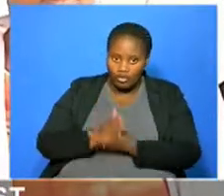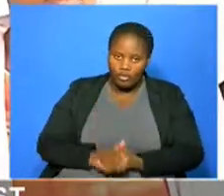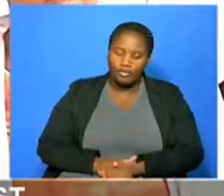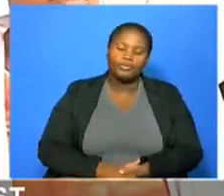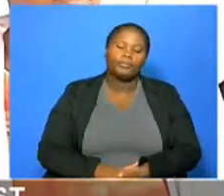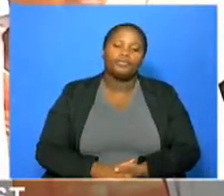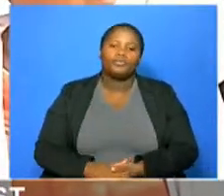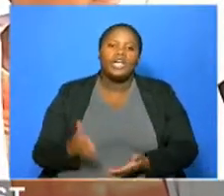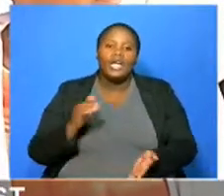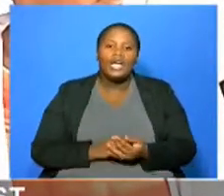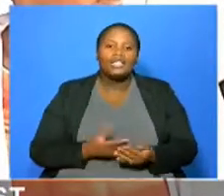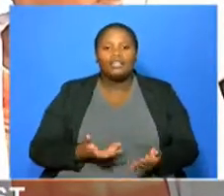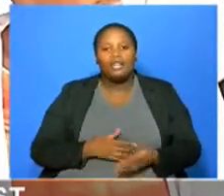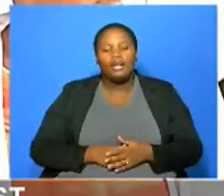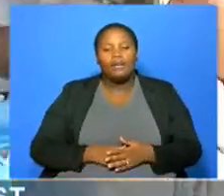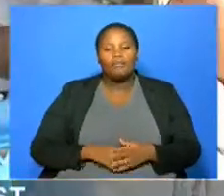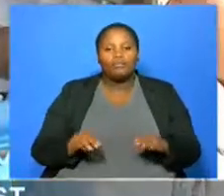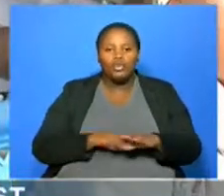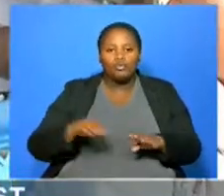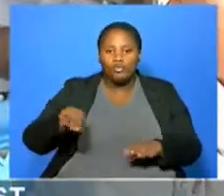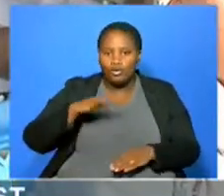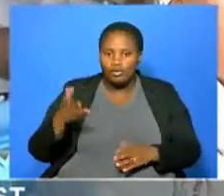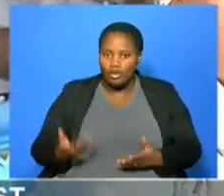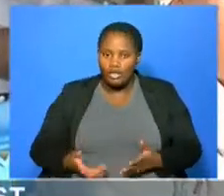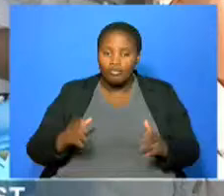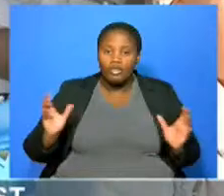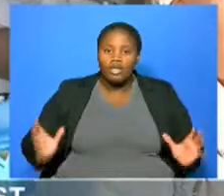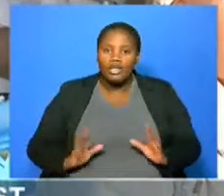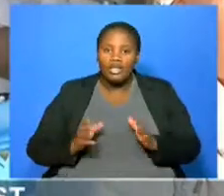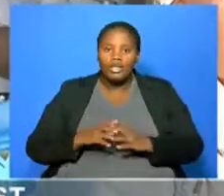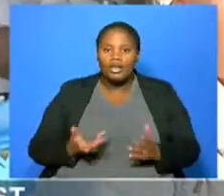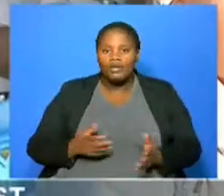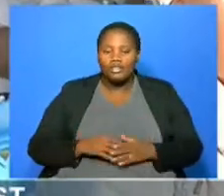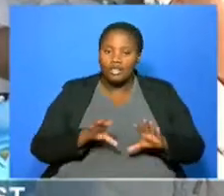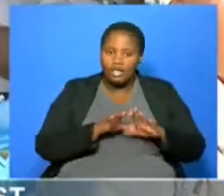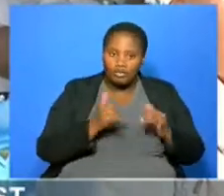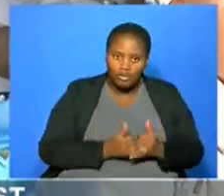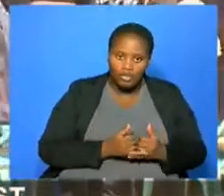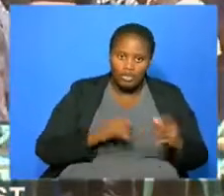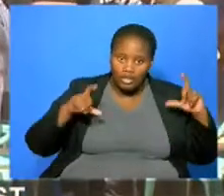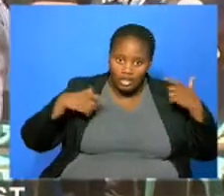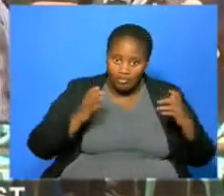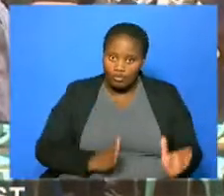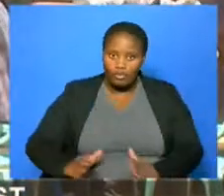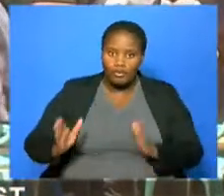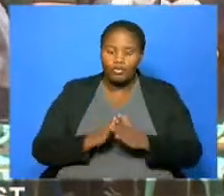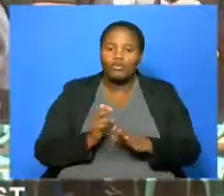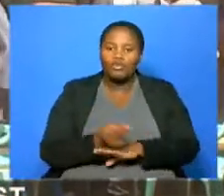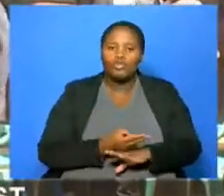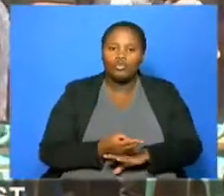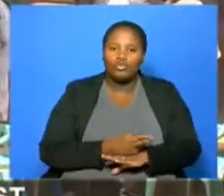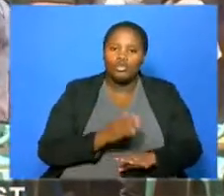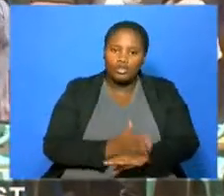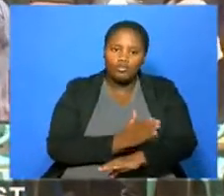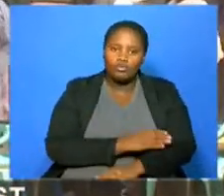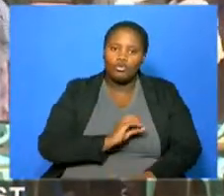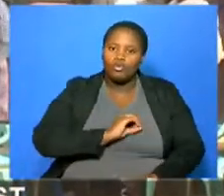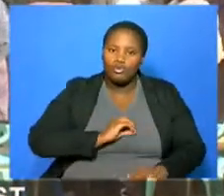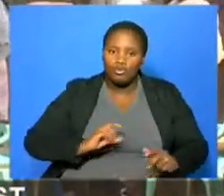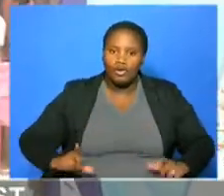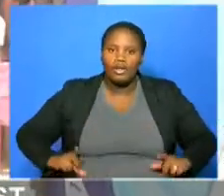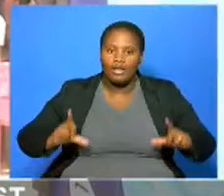Mr. Lelatisitswe implored residents to utilize available government programs aimed at uplifting their lives. Sibetseng